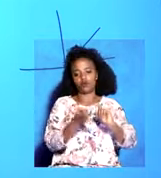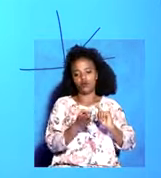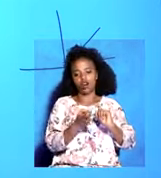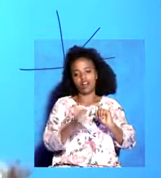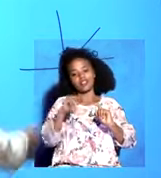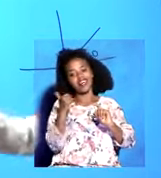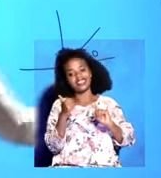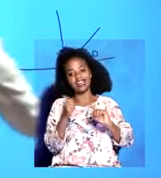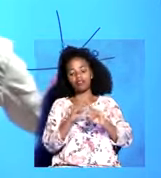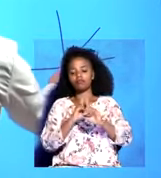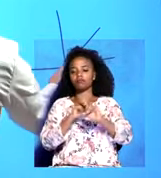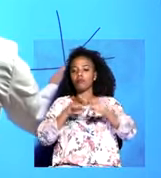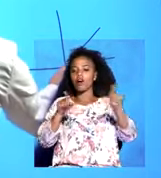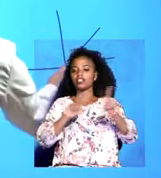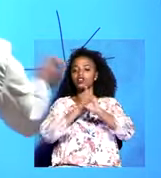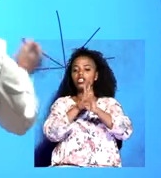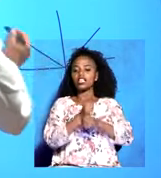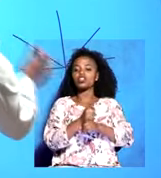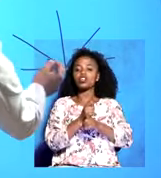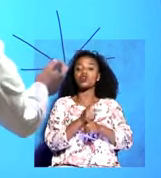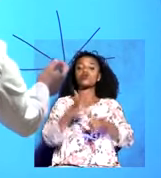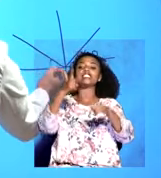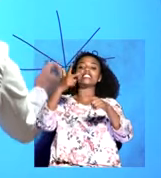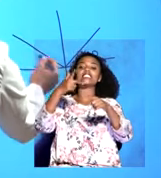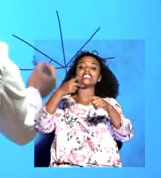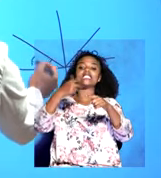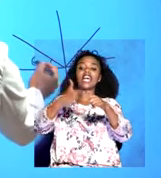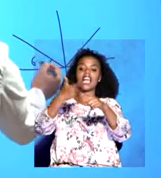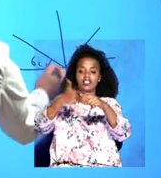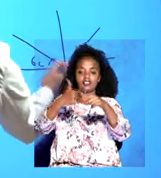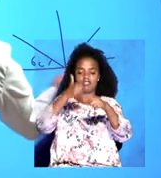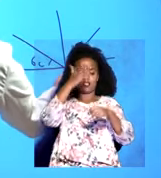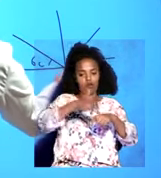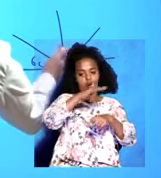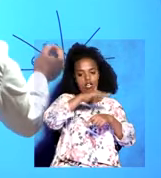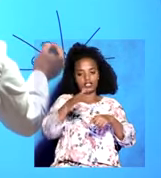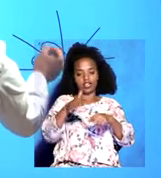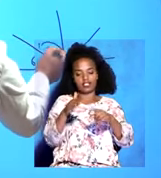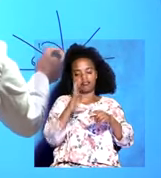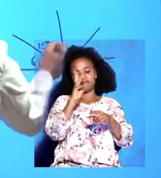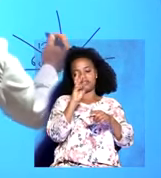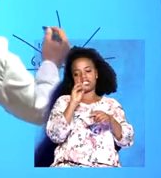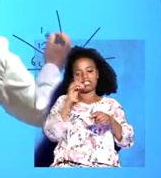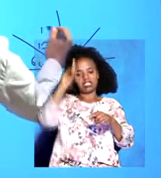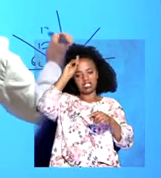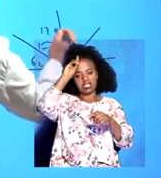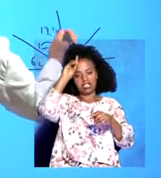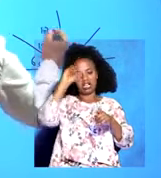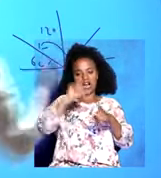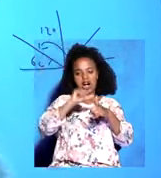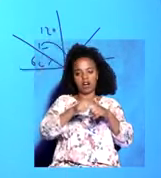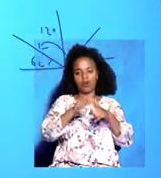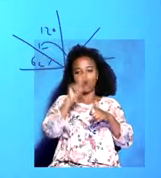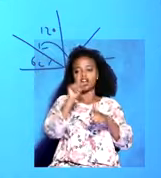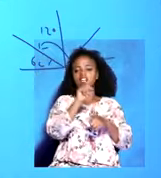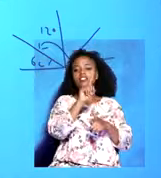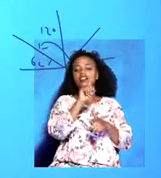particular solution, it is on second quadrant. This one 60 degree. Our angle this one 120